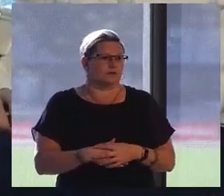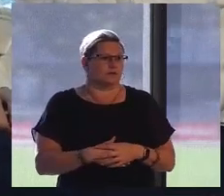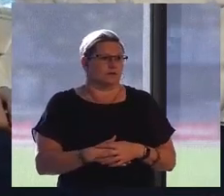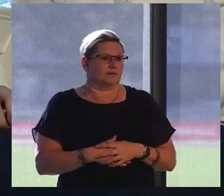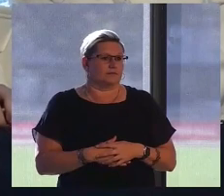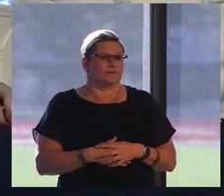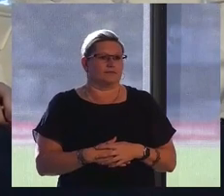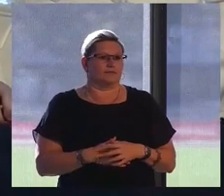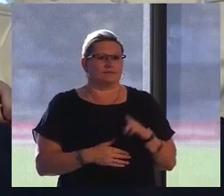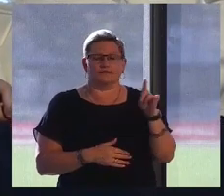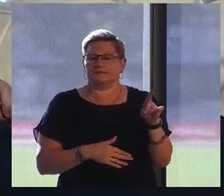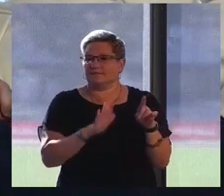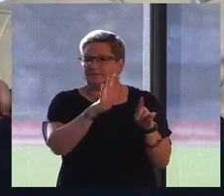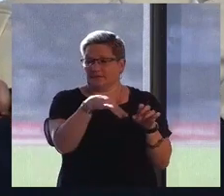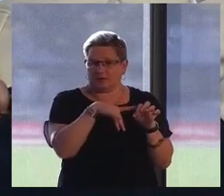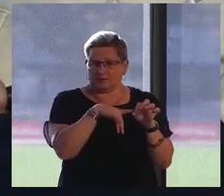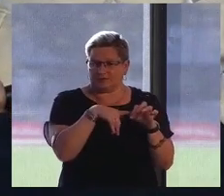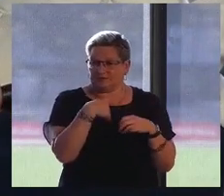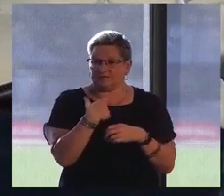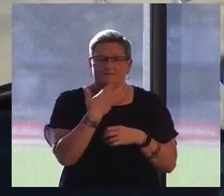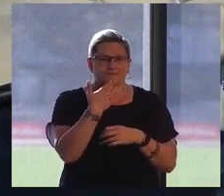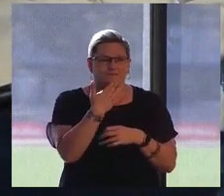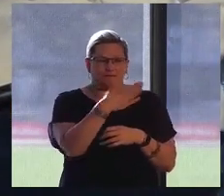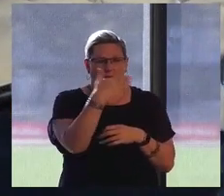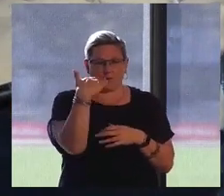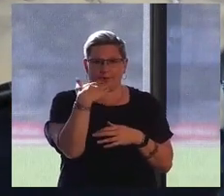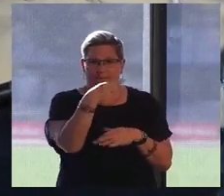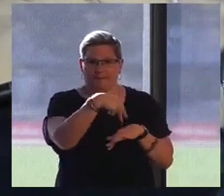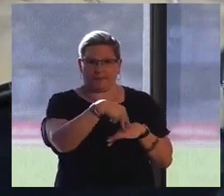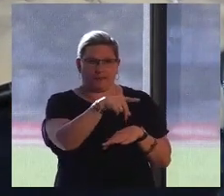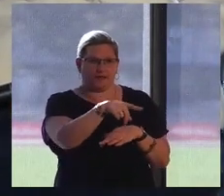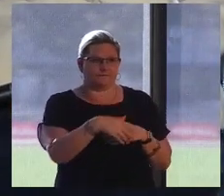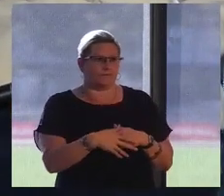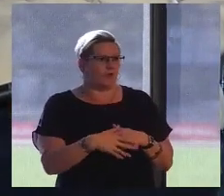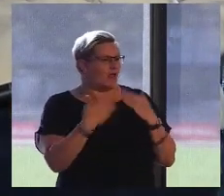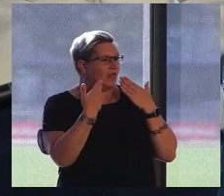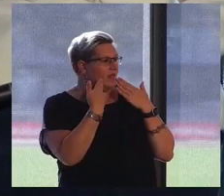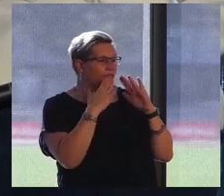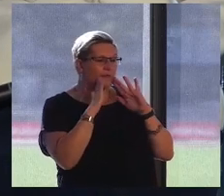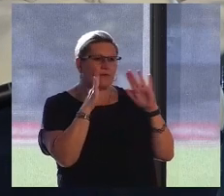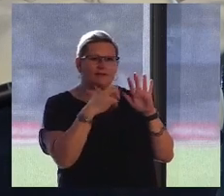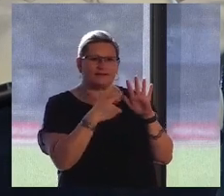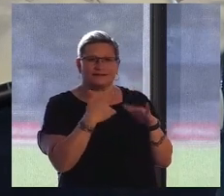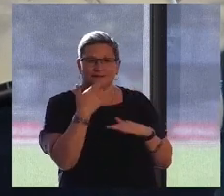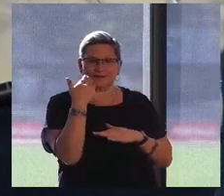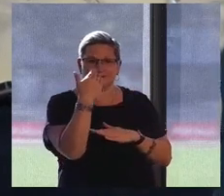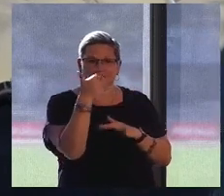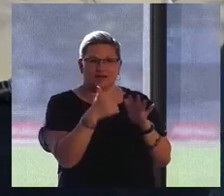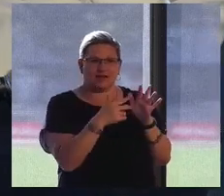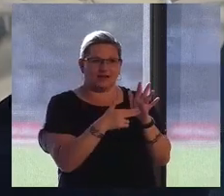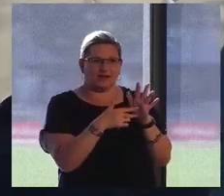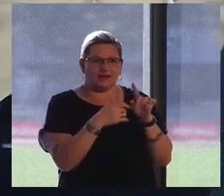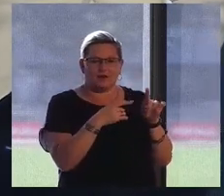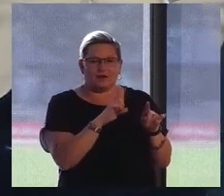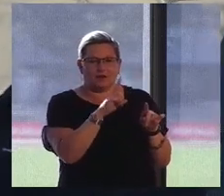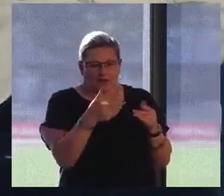Thank you. This is a question for Anna. Thank you so much for your amazing speech. What gives you hope for climate change?